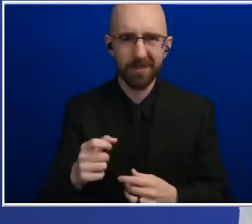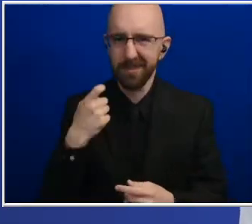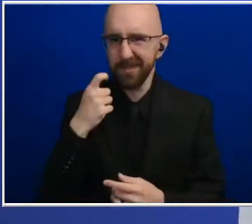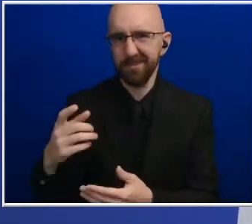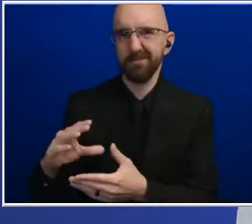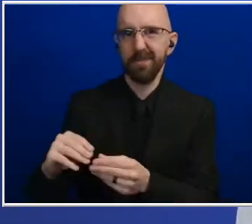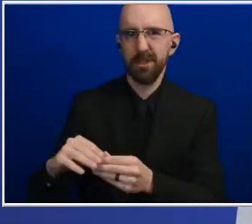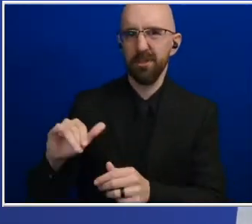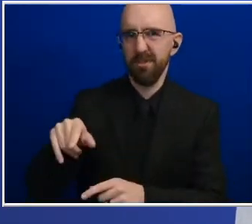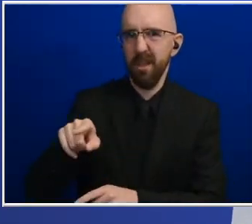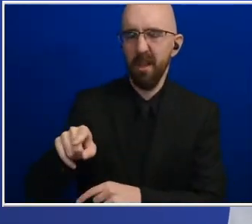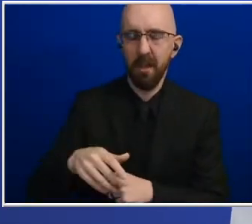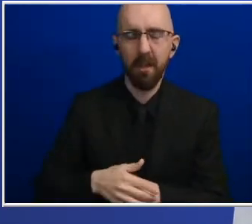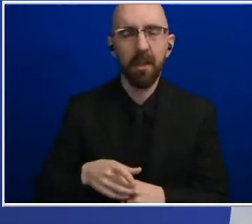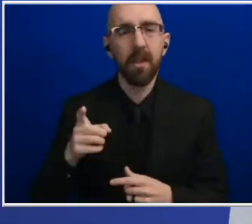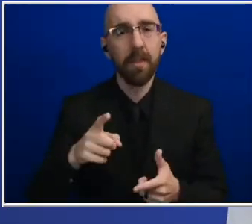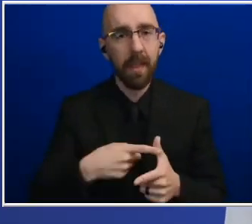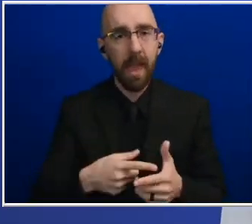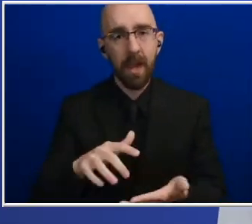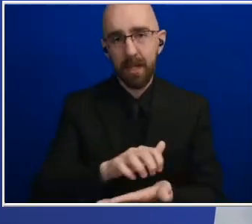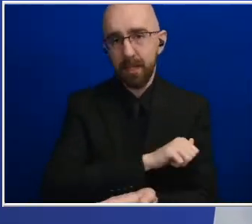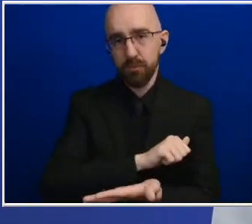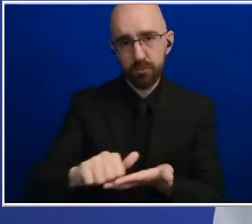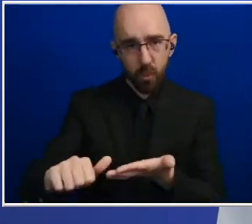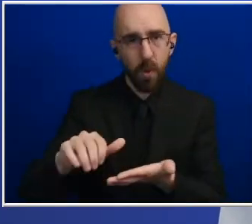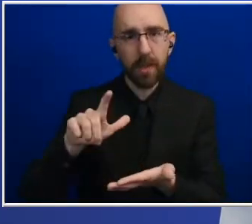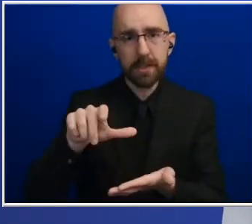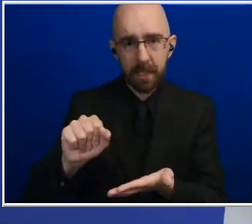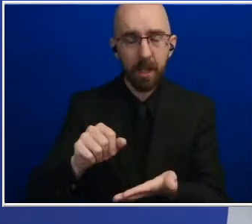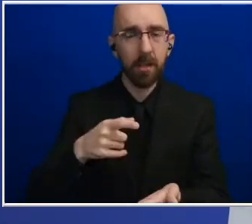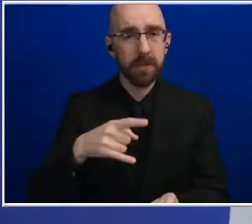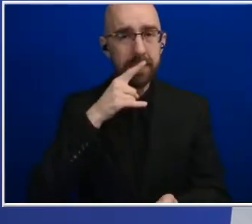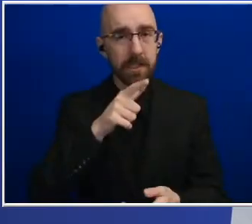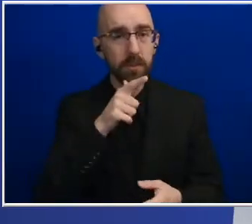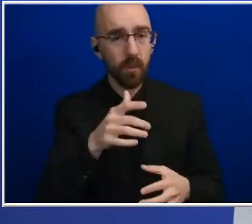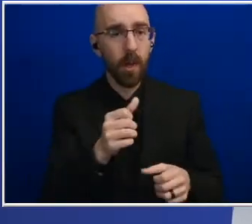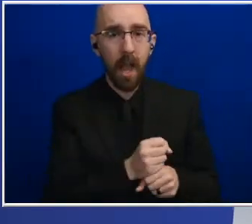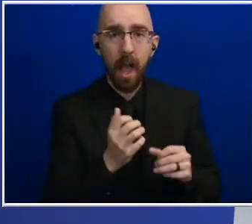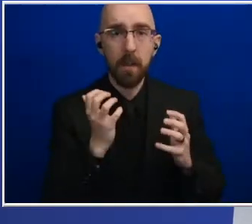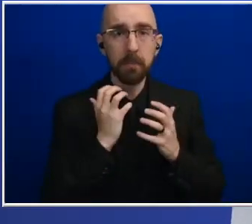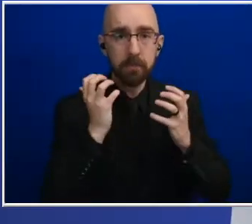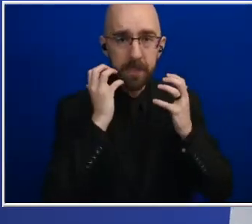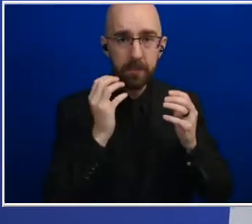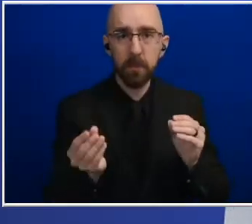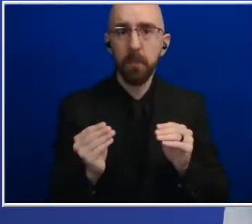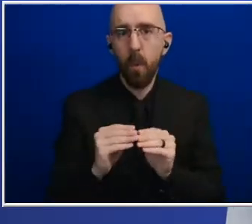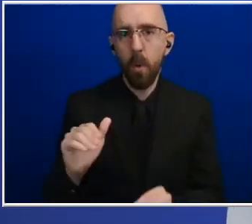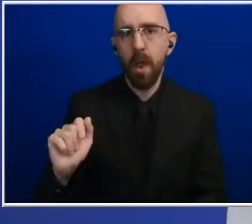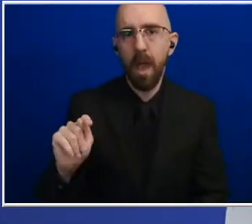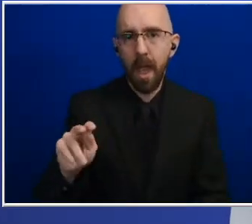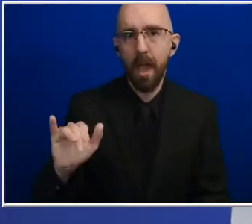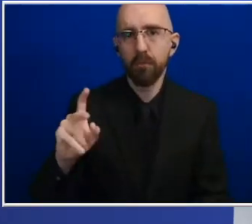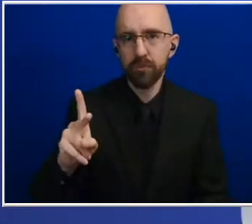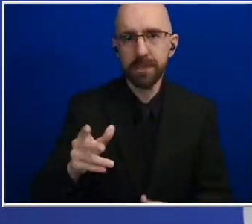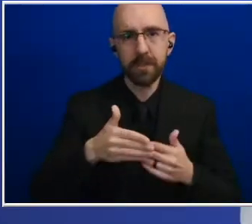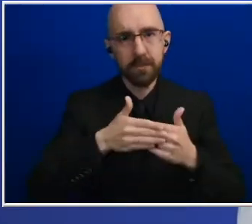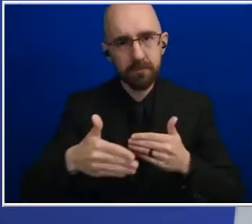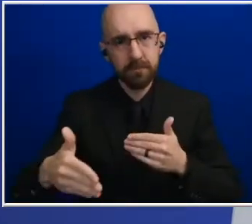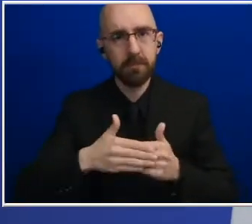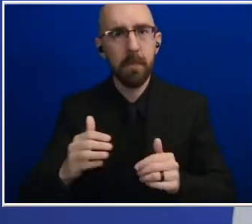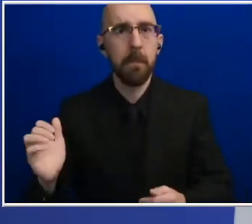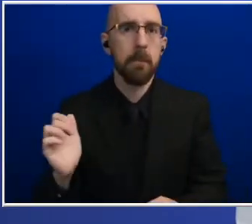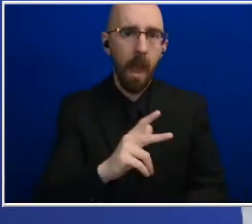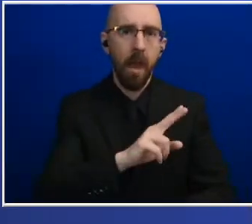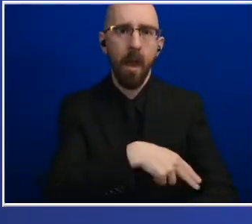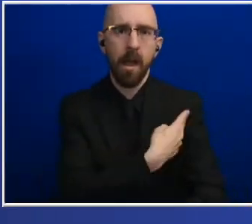then destroy those cells. And those kids that then got measles were more at risk over the next couple of years of going to the hospital for things like